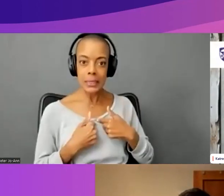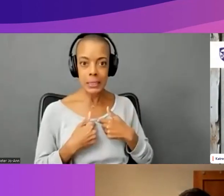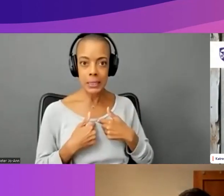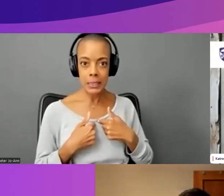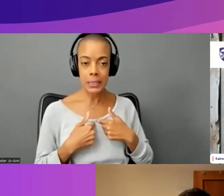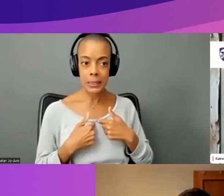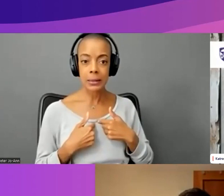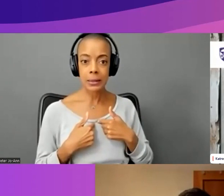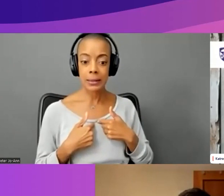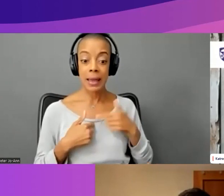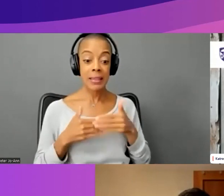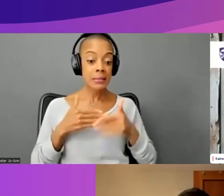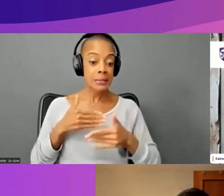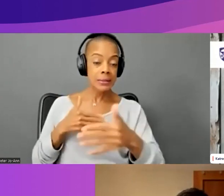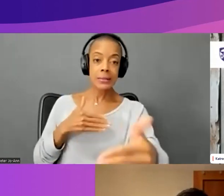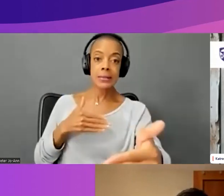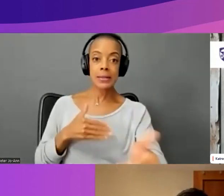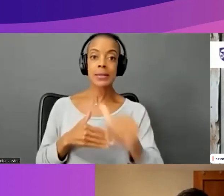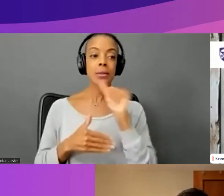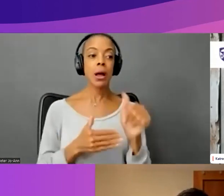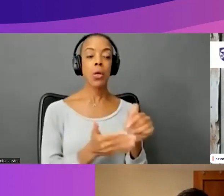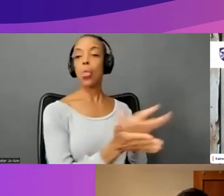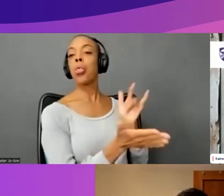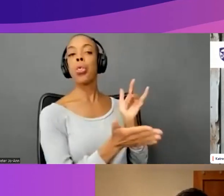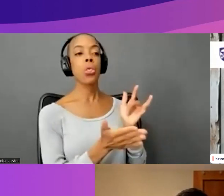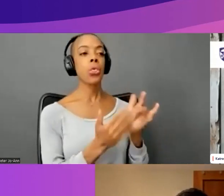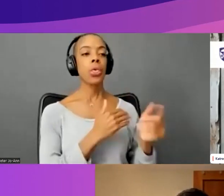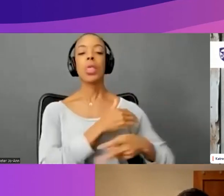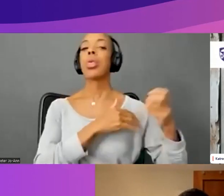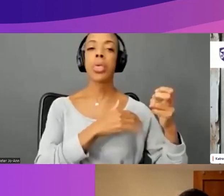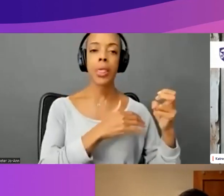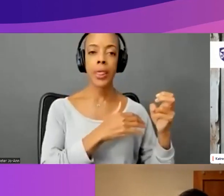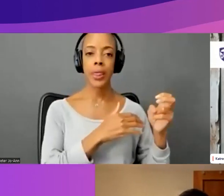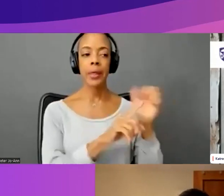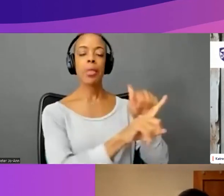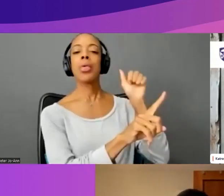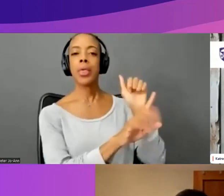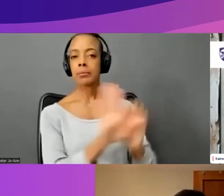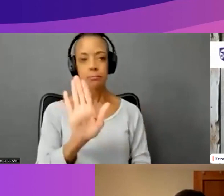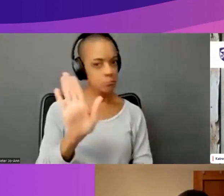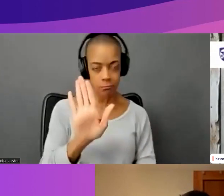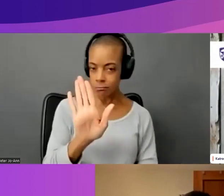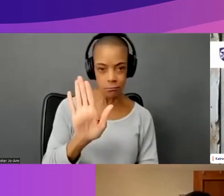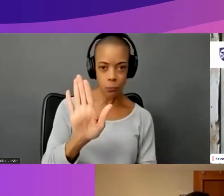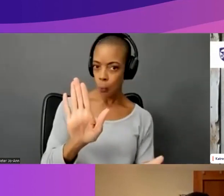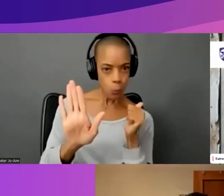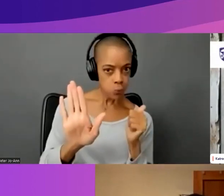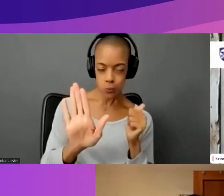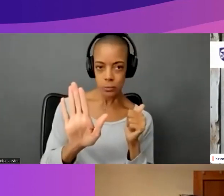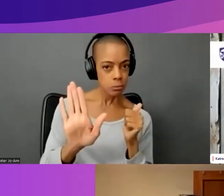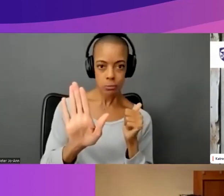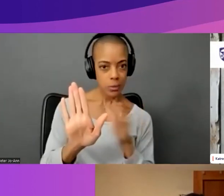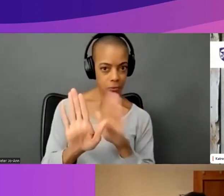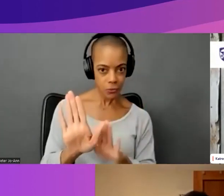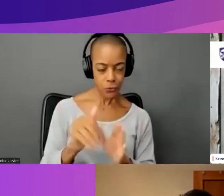wouldn't be exploitive, and I won't be taking their experiences and regurgitating in a way that did more